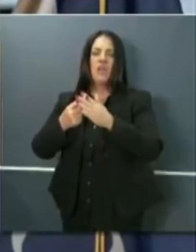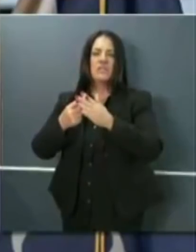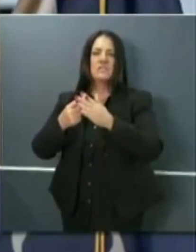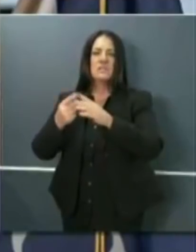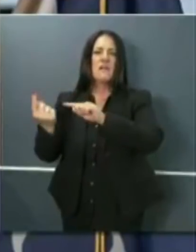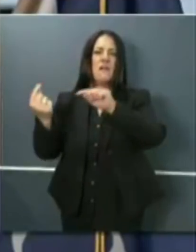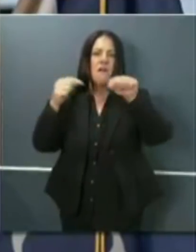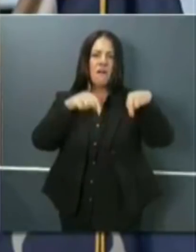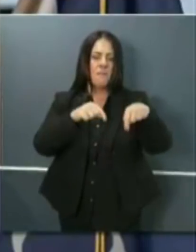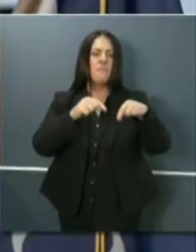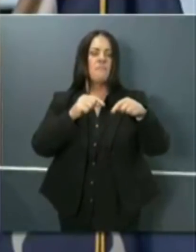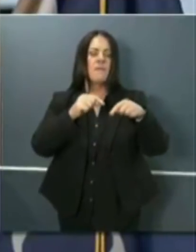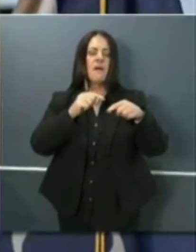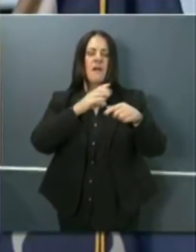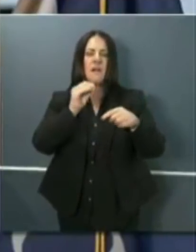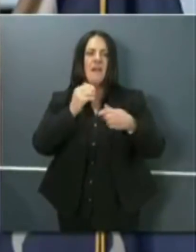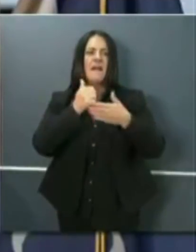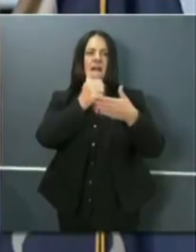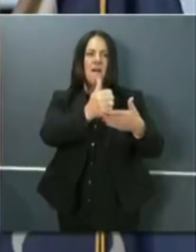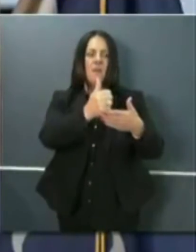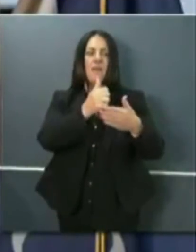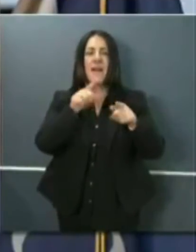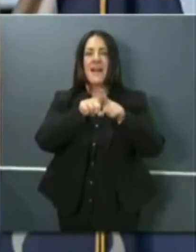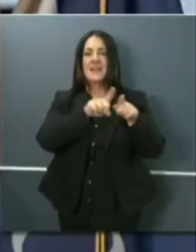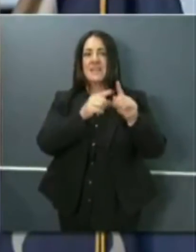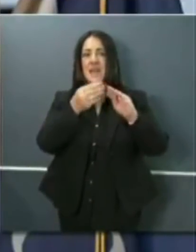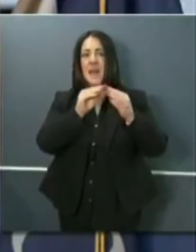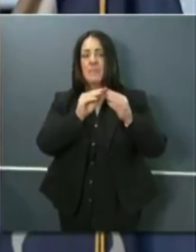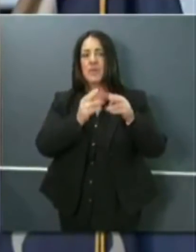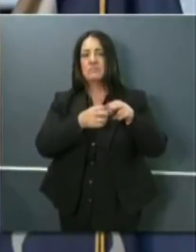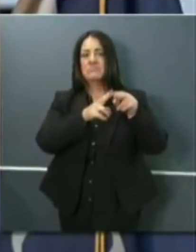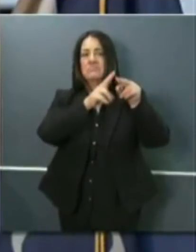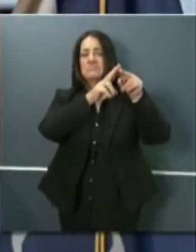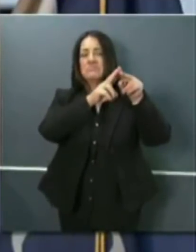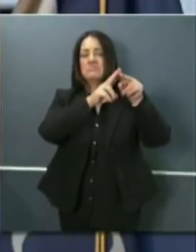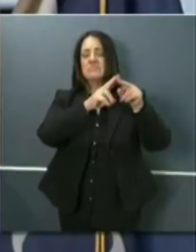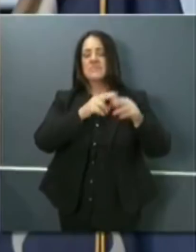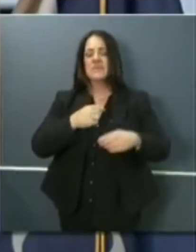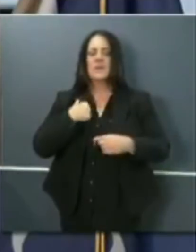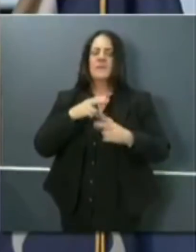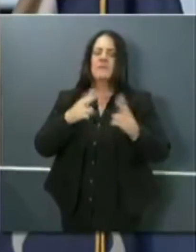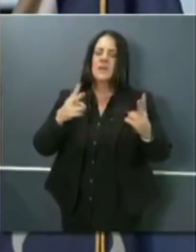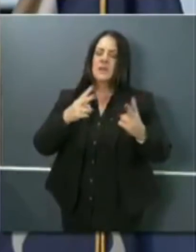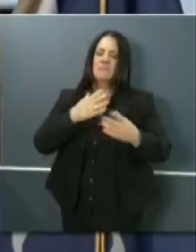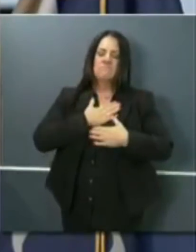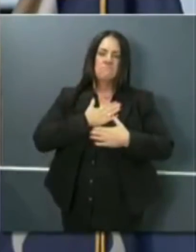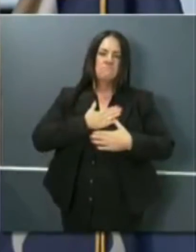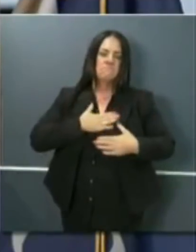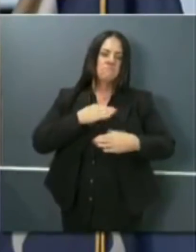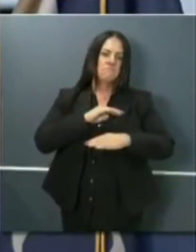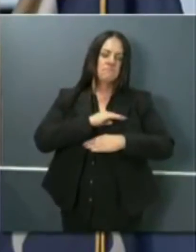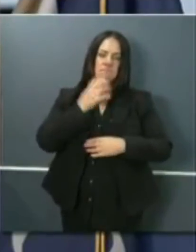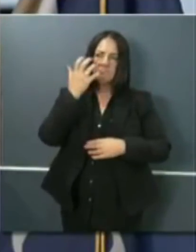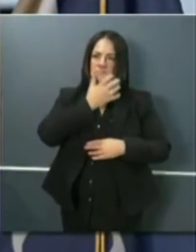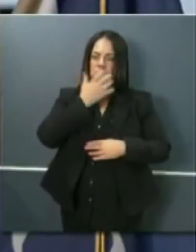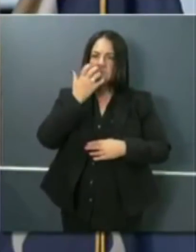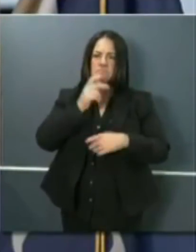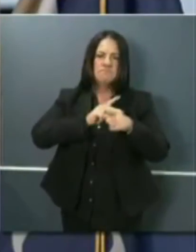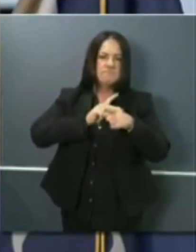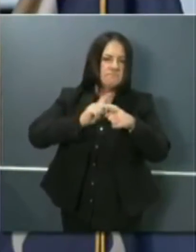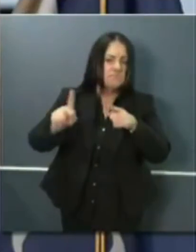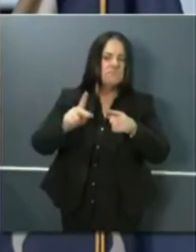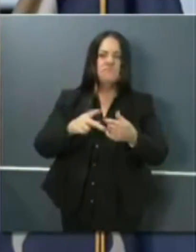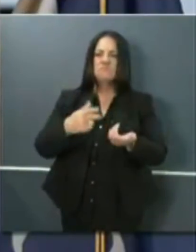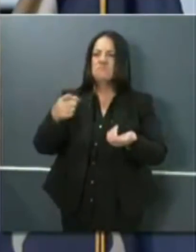continue to rise. We couldn't be more pleased by the incredible professionalism of our nurses and doctors, our